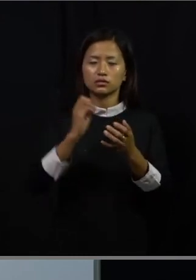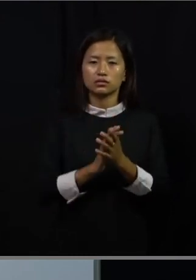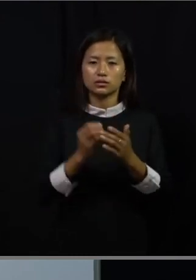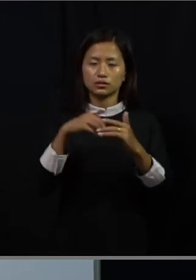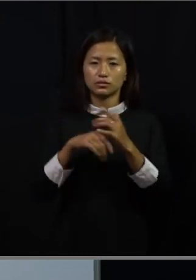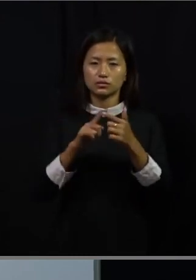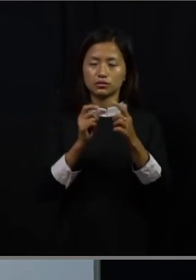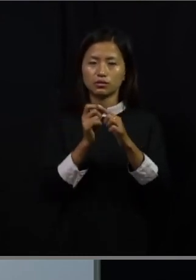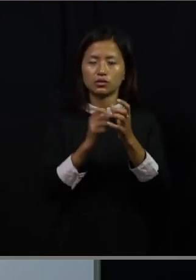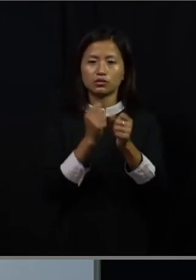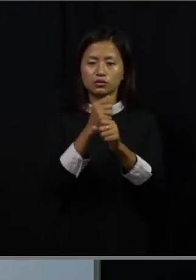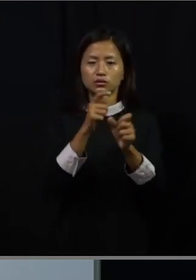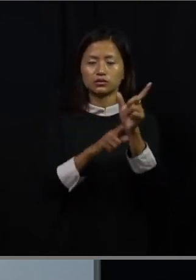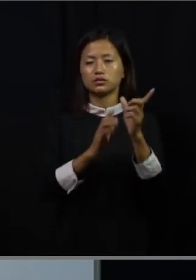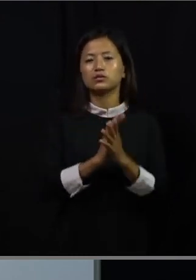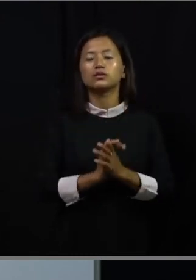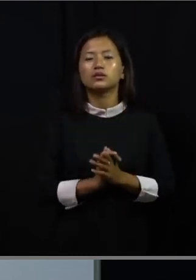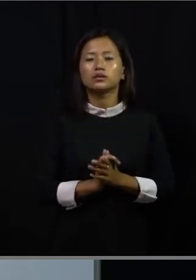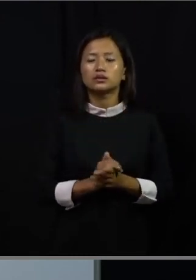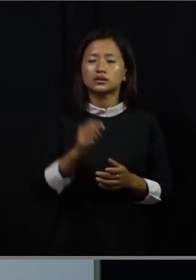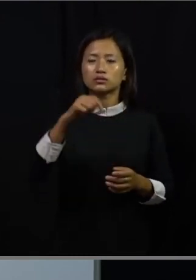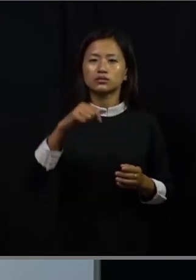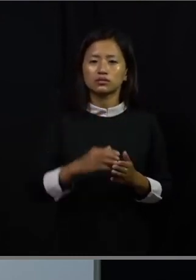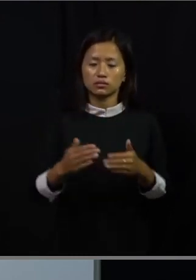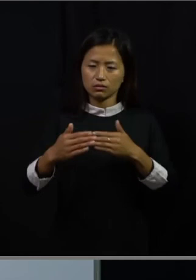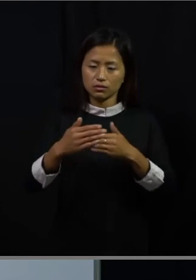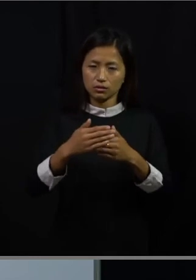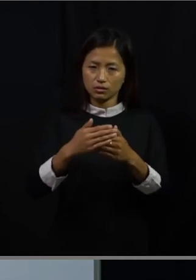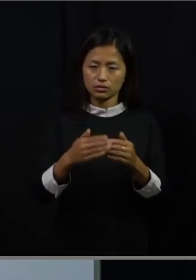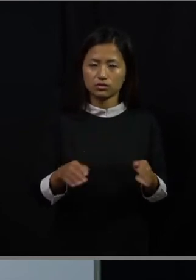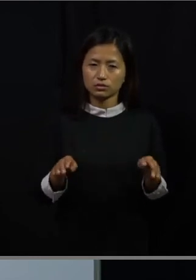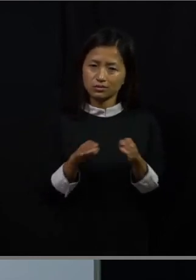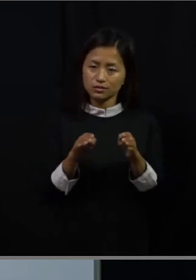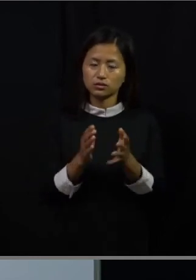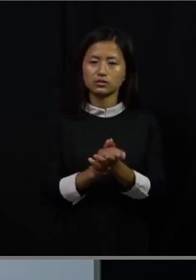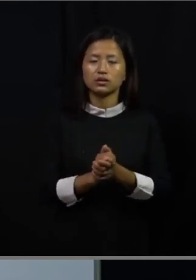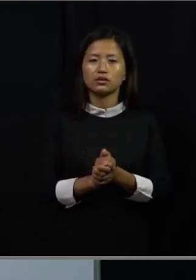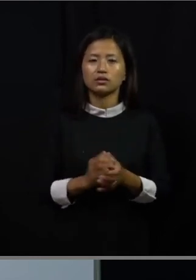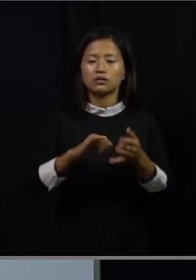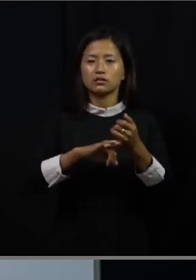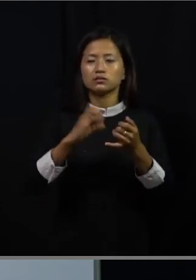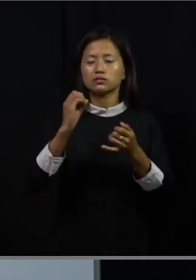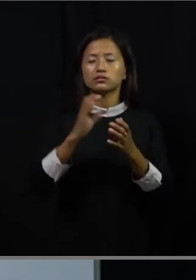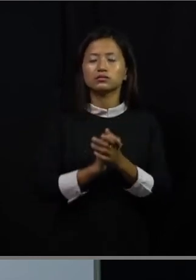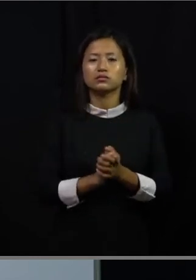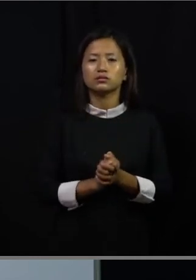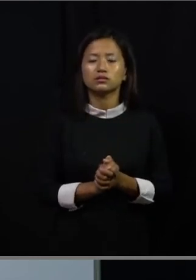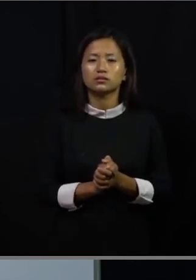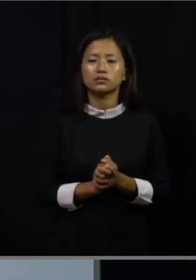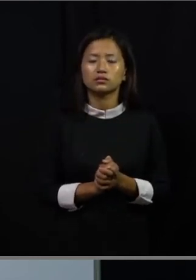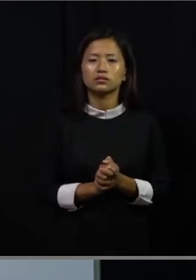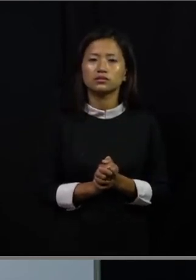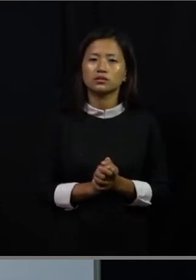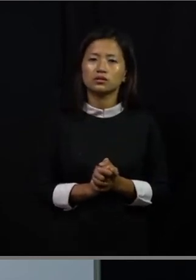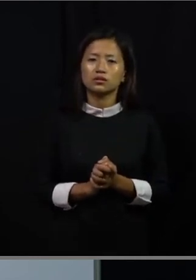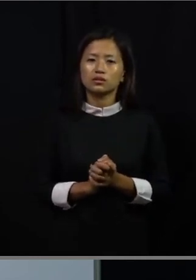to other two, what do you say, anthropology, okay, this is more closer to sociology. The next is the difference, okay,